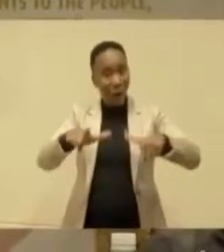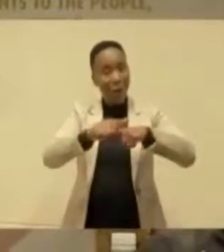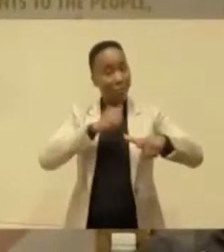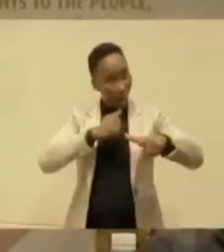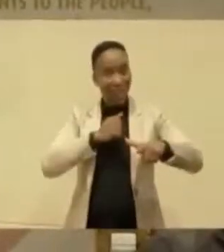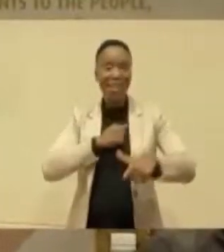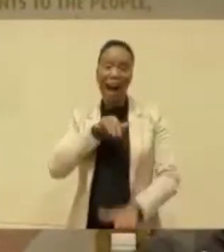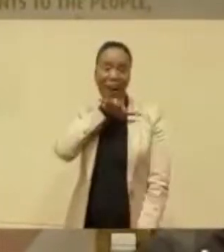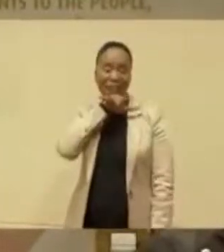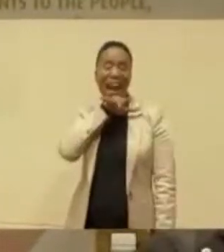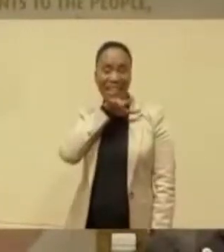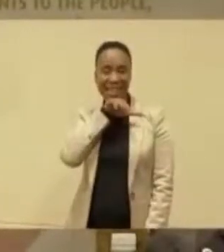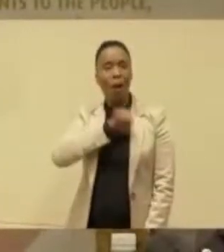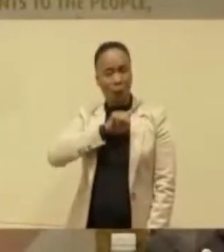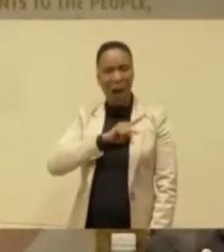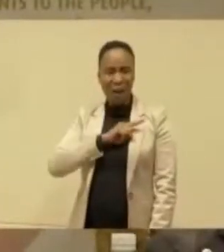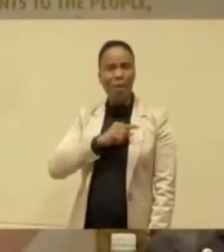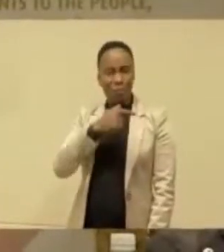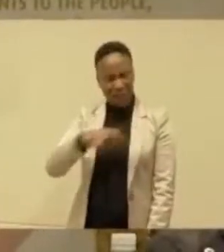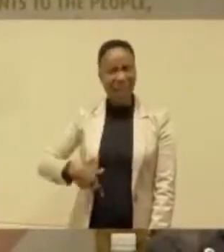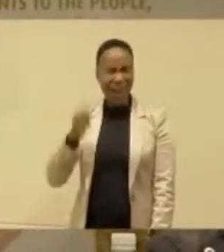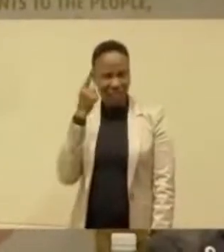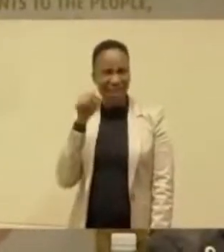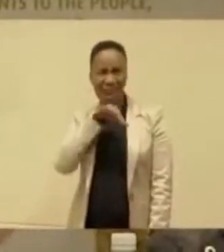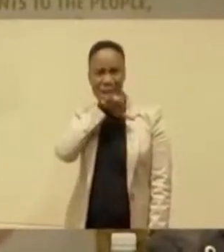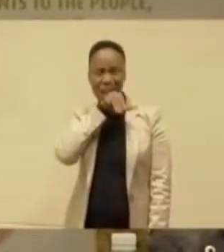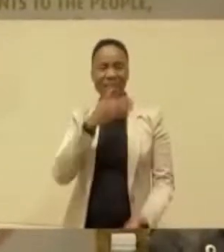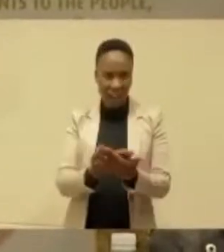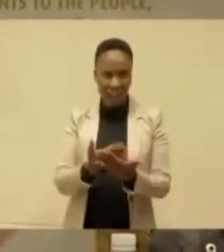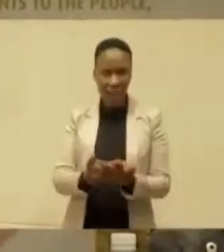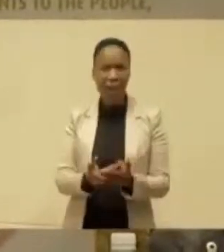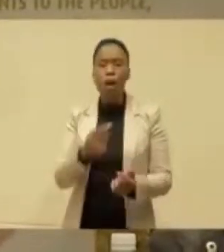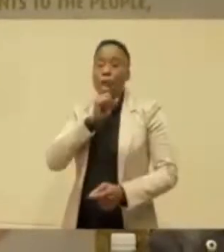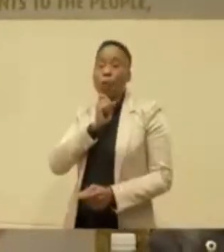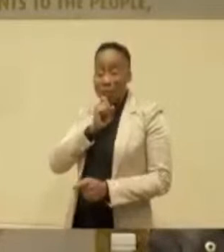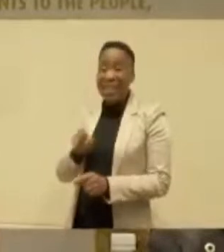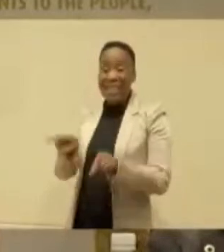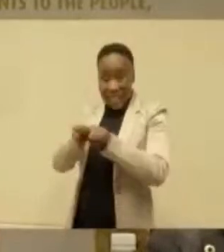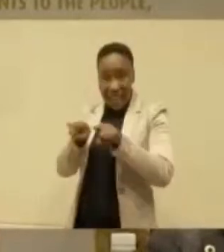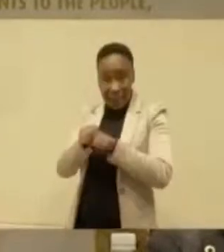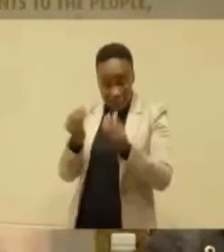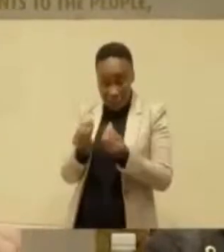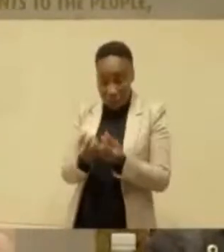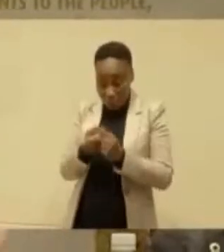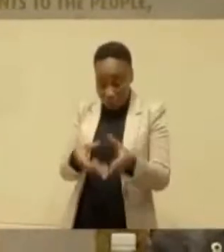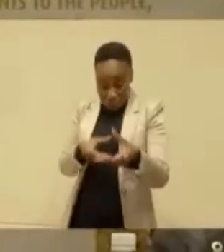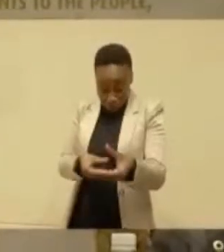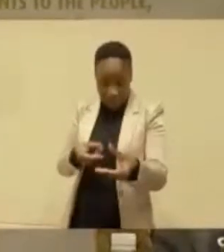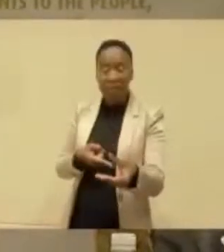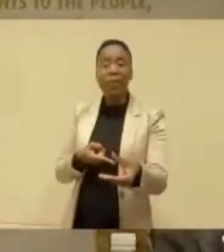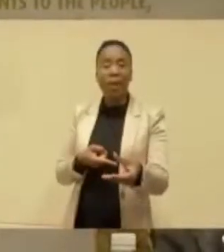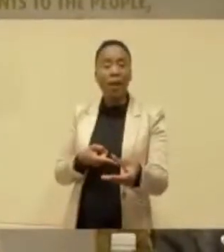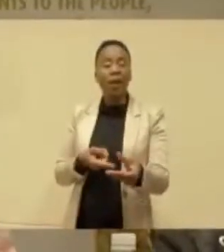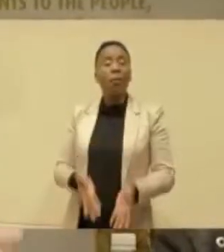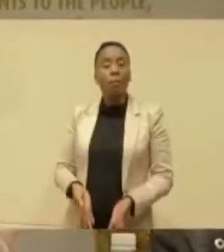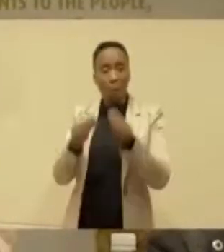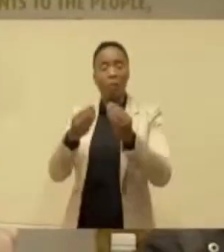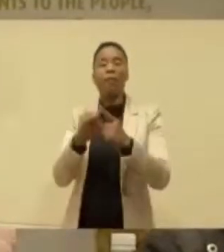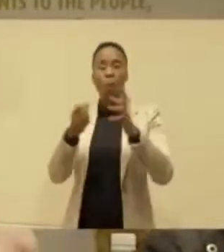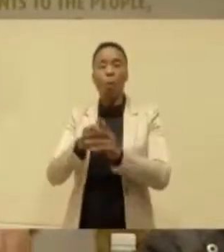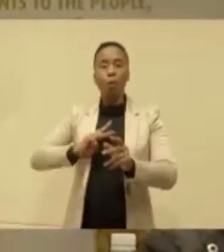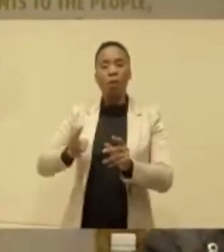speech in africans but i used the information that we got from the women of south africa i see that i've done so